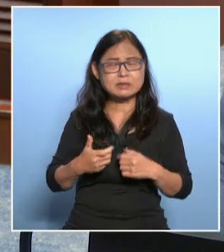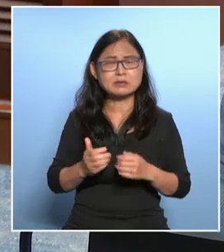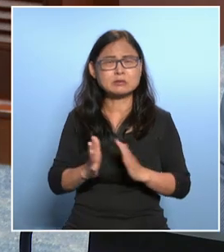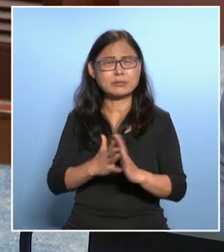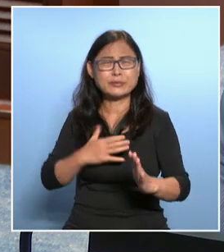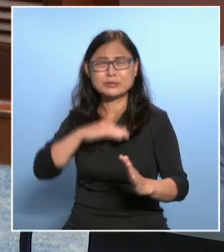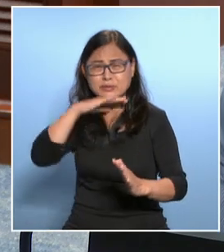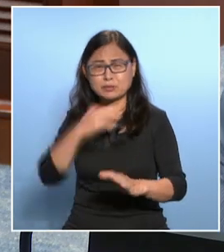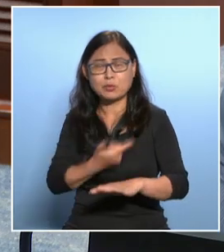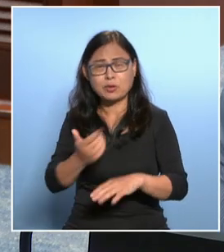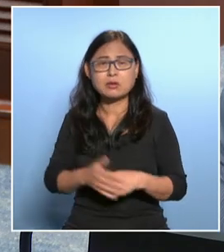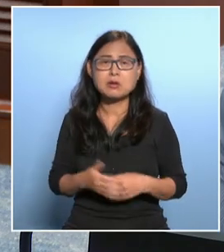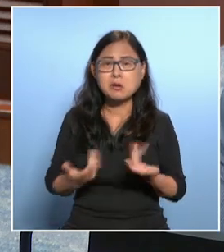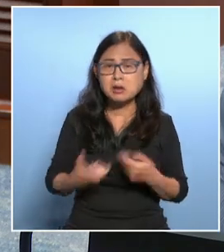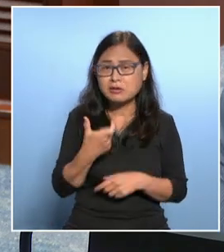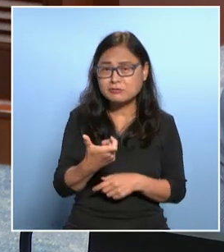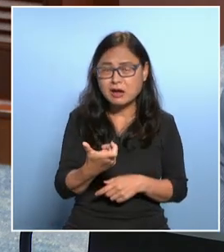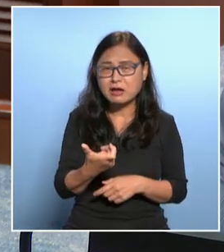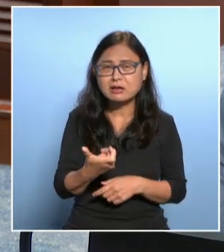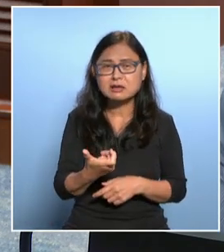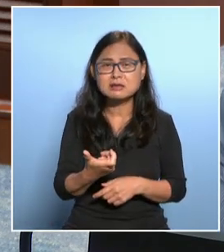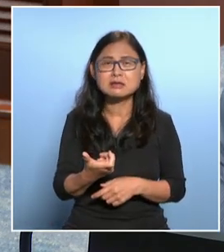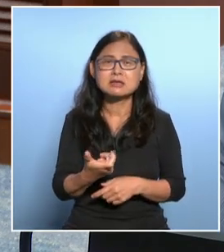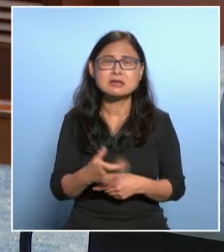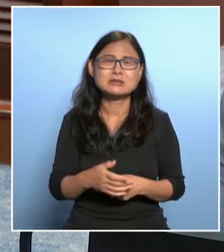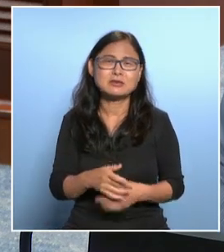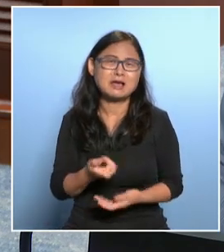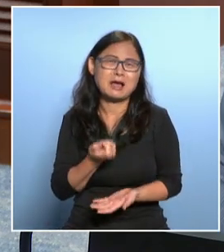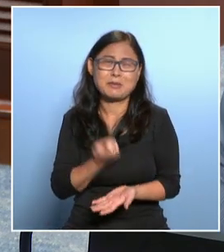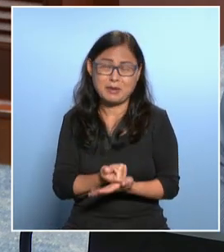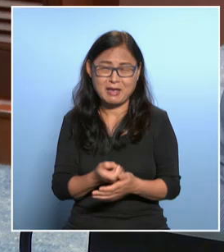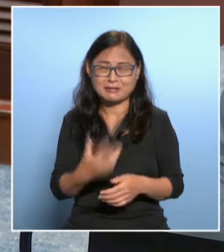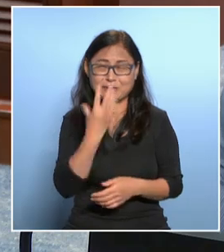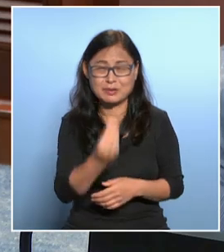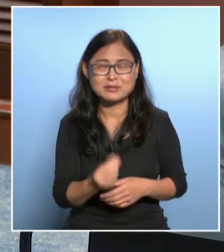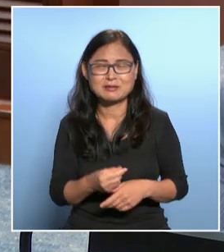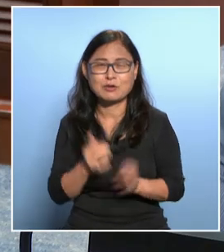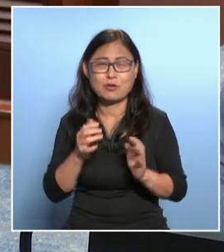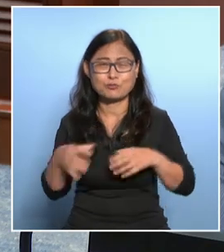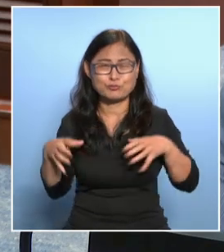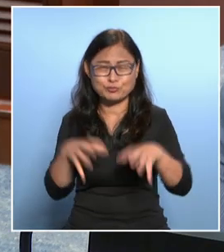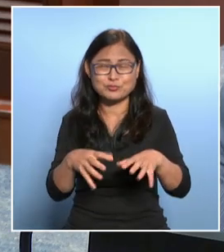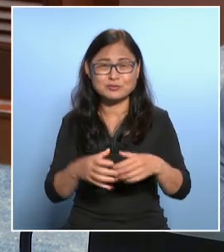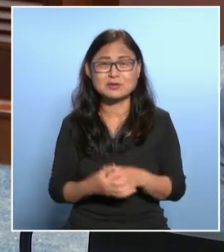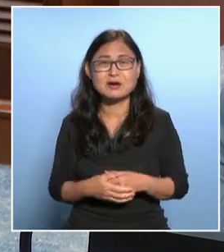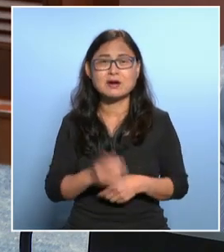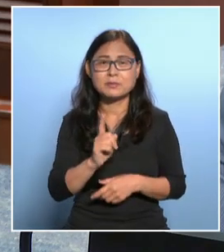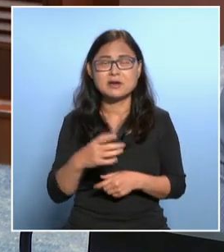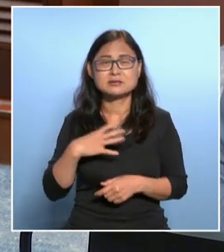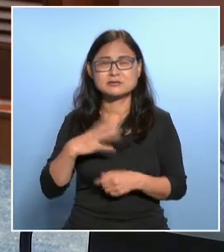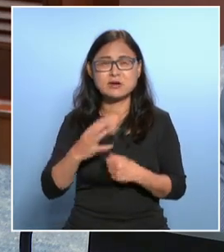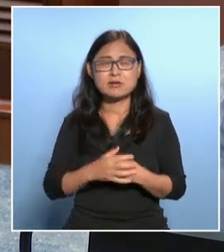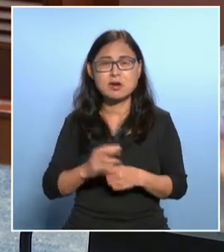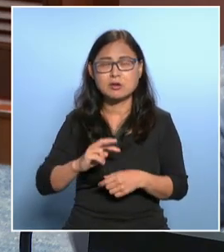This may delay the services provided to urgent cases. But is